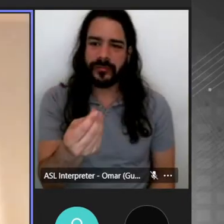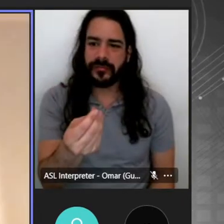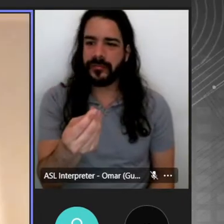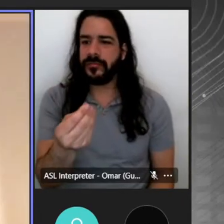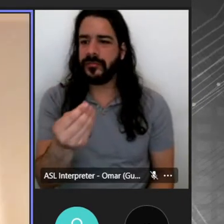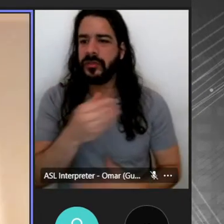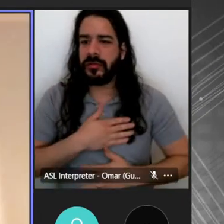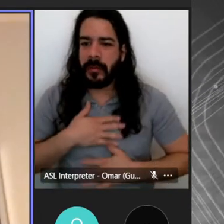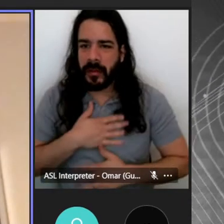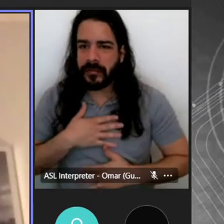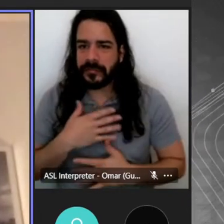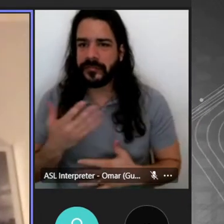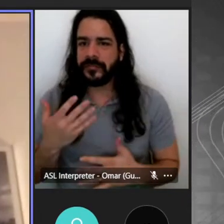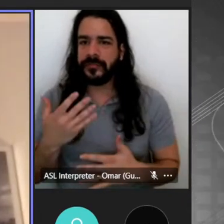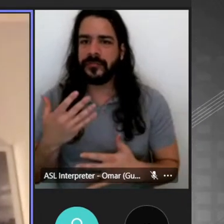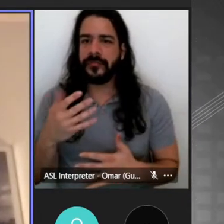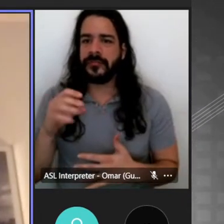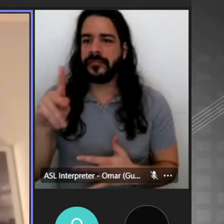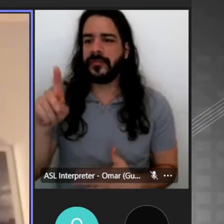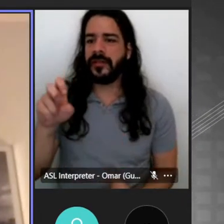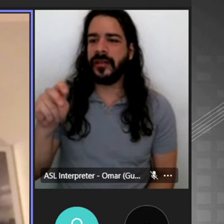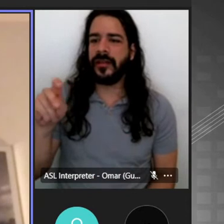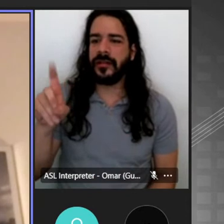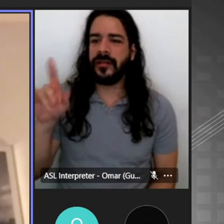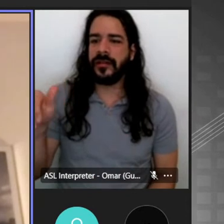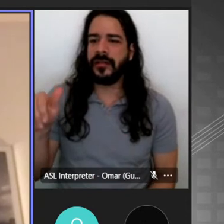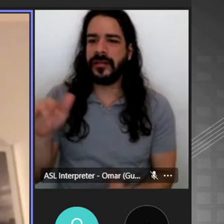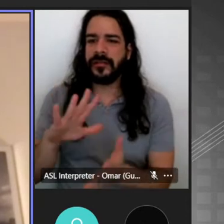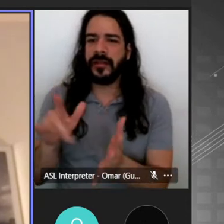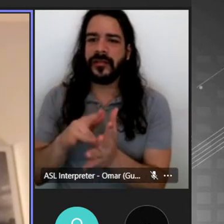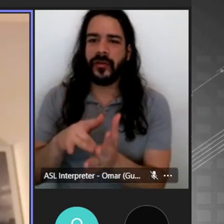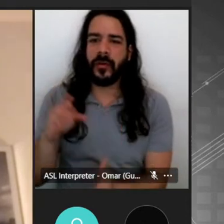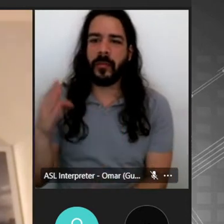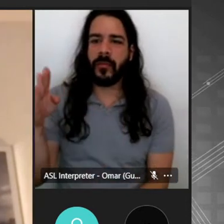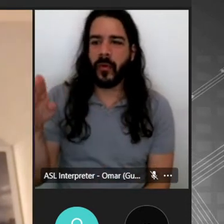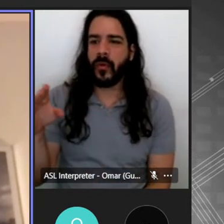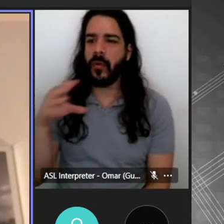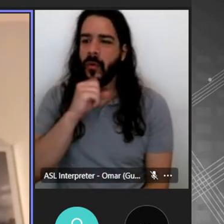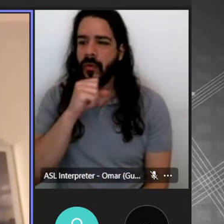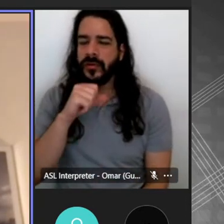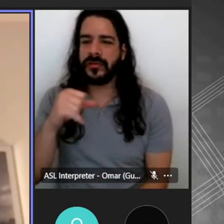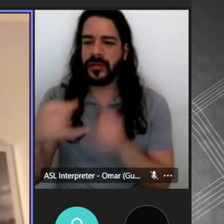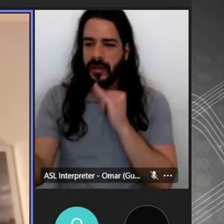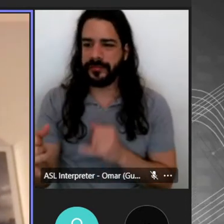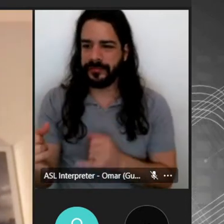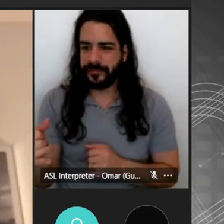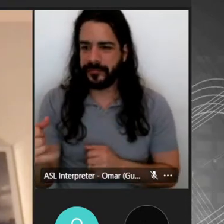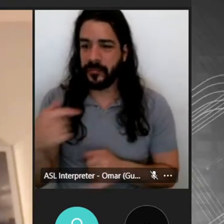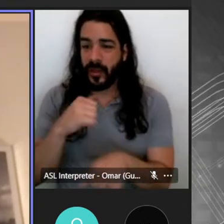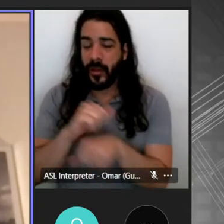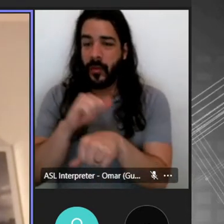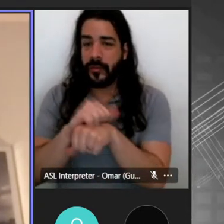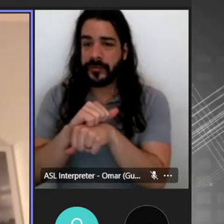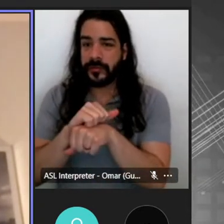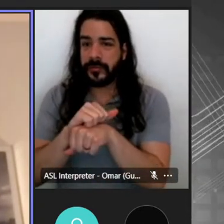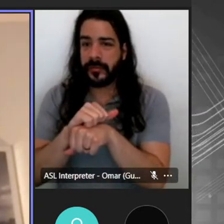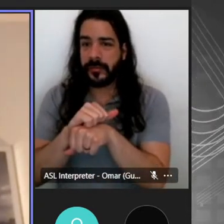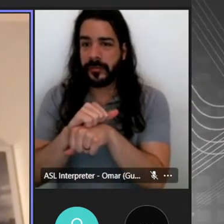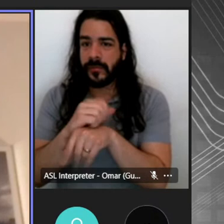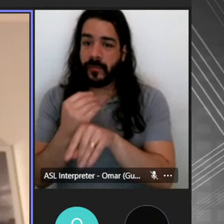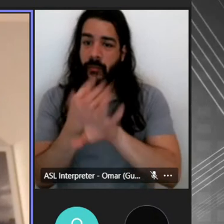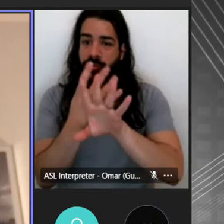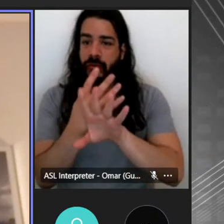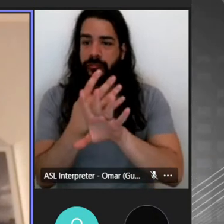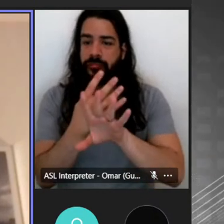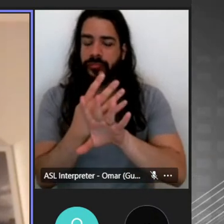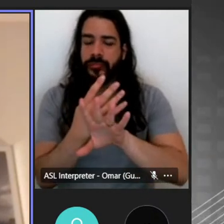entertainment in pin quarter uh archive stop or Kennedy Center uh blue orange line and I also work